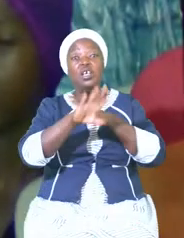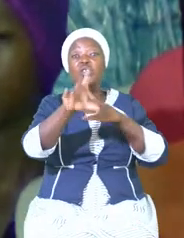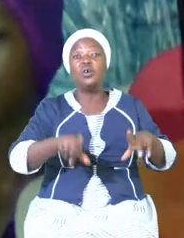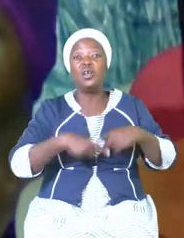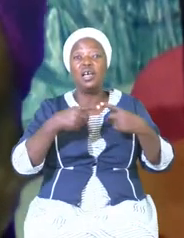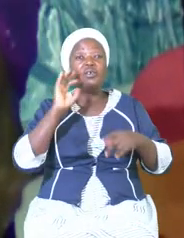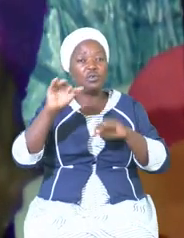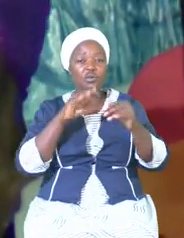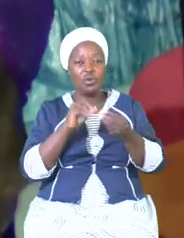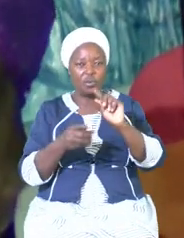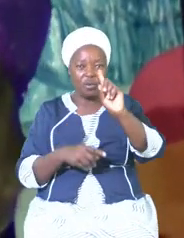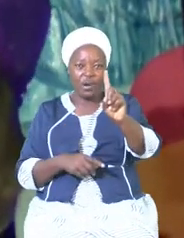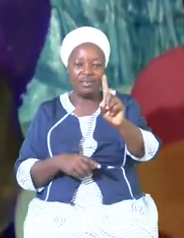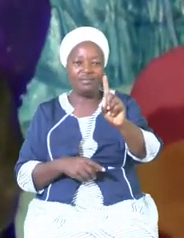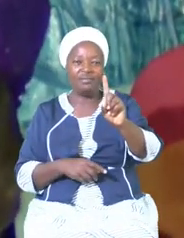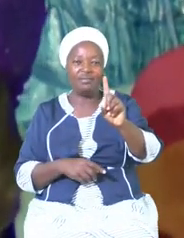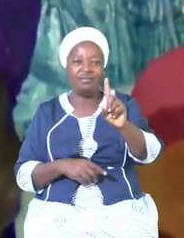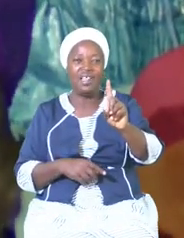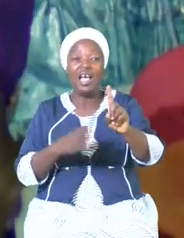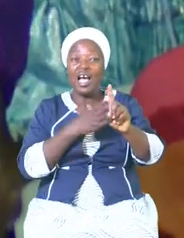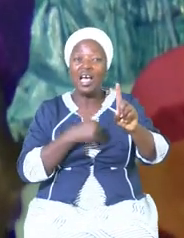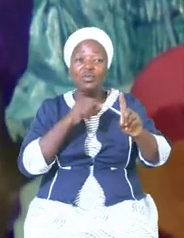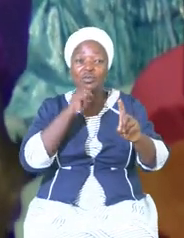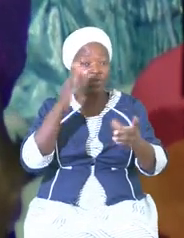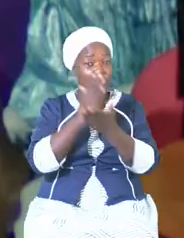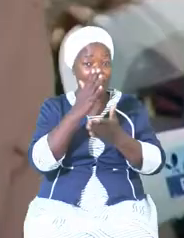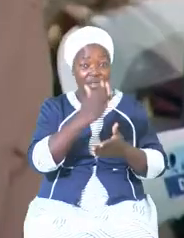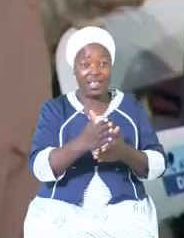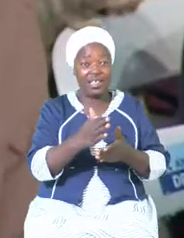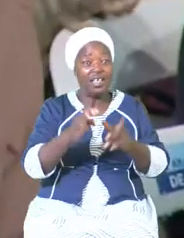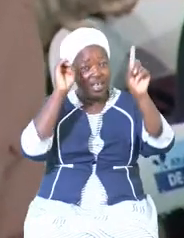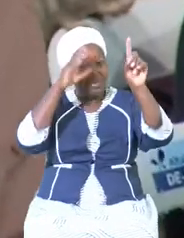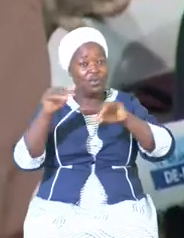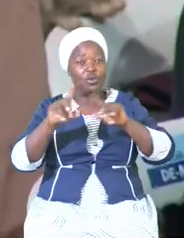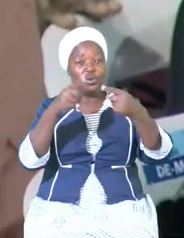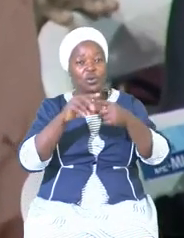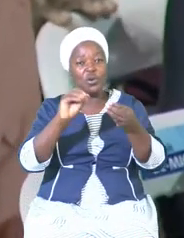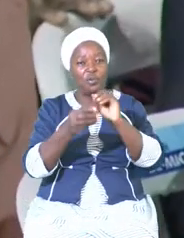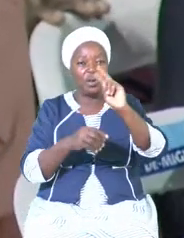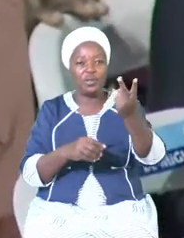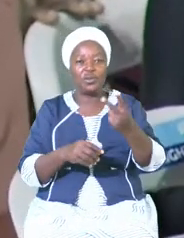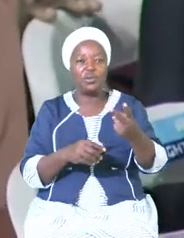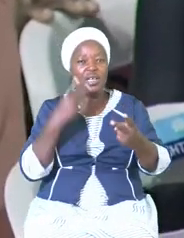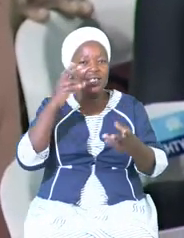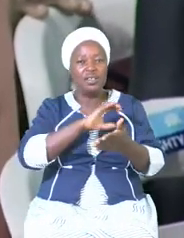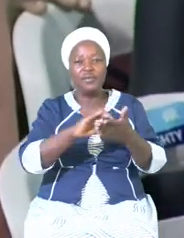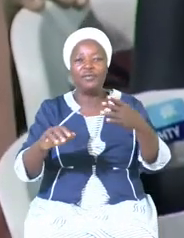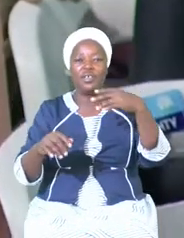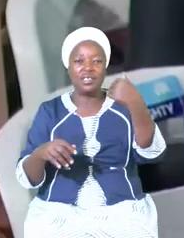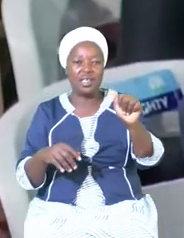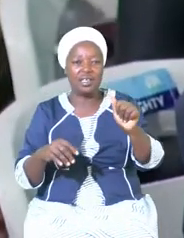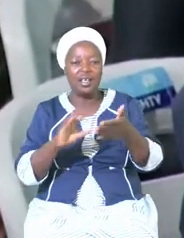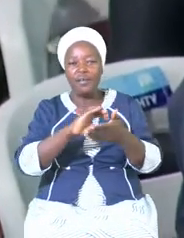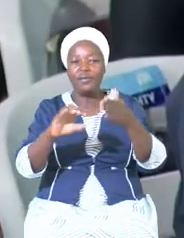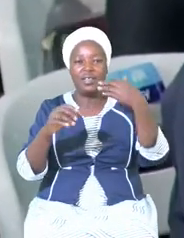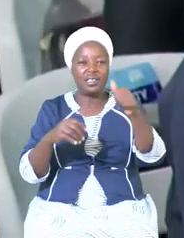one. Yeah. And then he will not stop there, he will go to number two. Yeah. Look at verse 10. In verse 10,